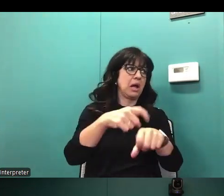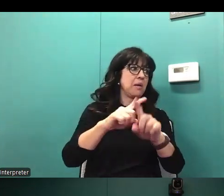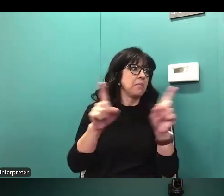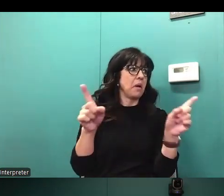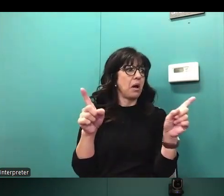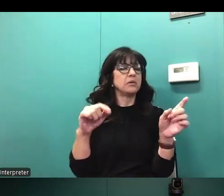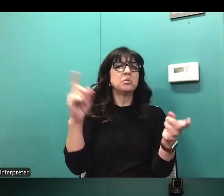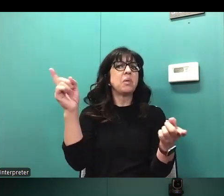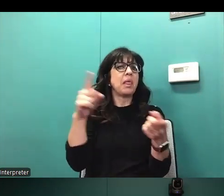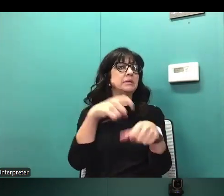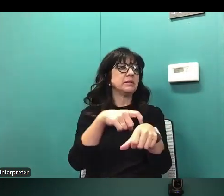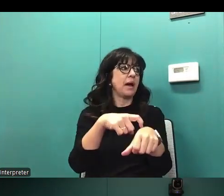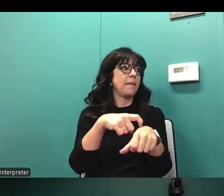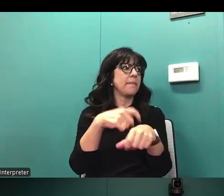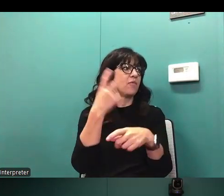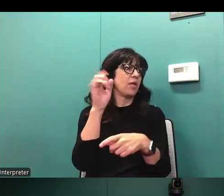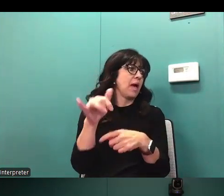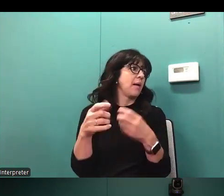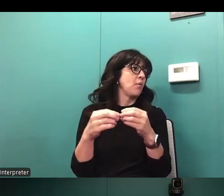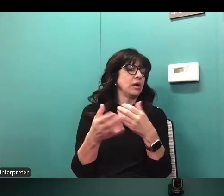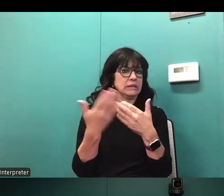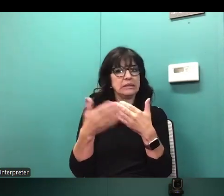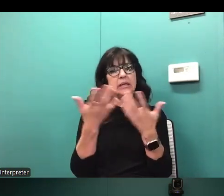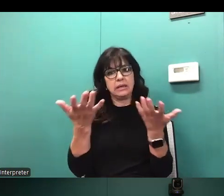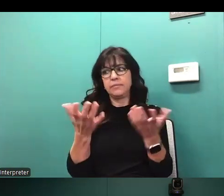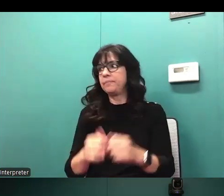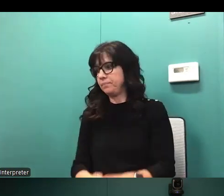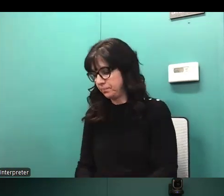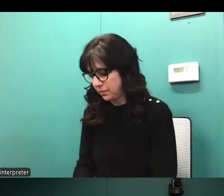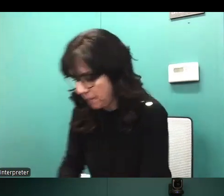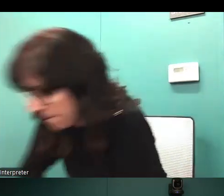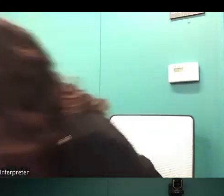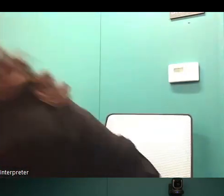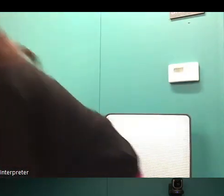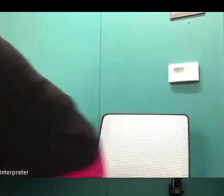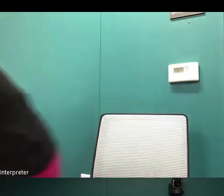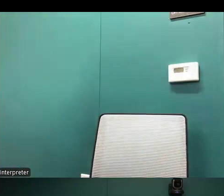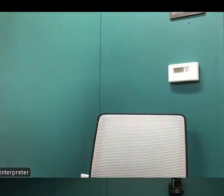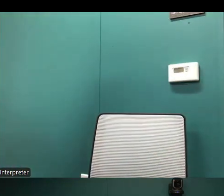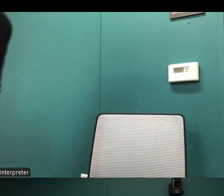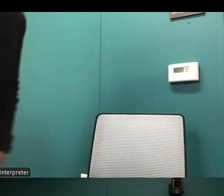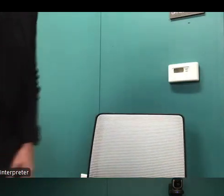take as much time doing that either. So I know a big thing.